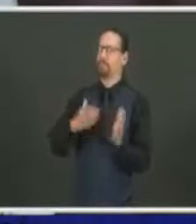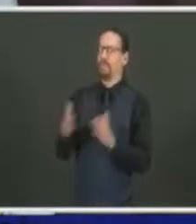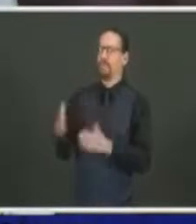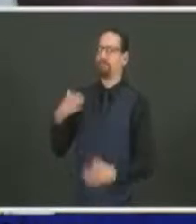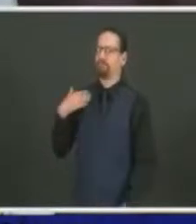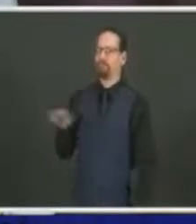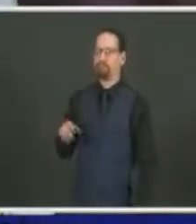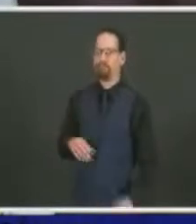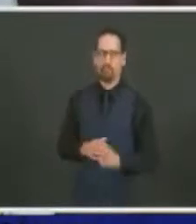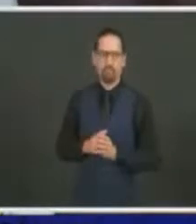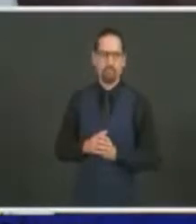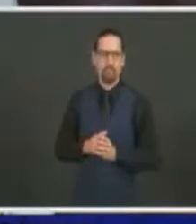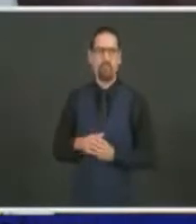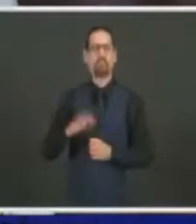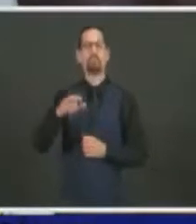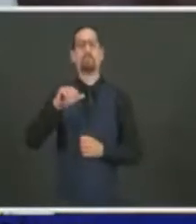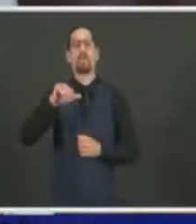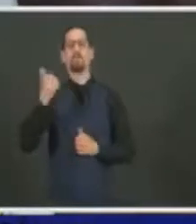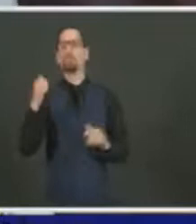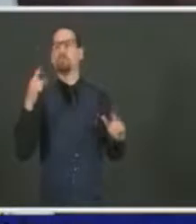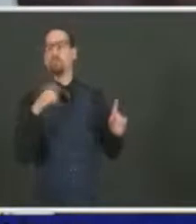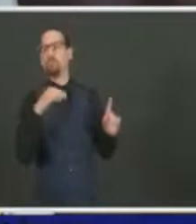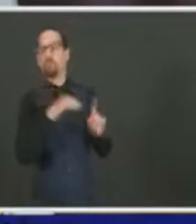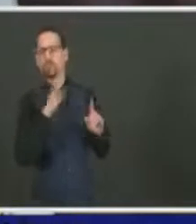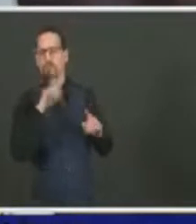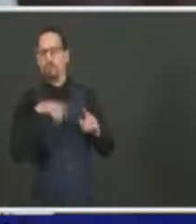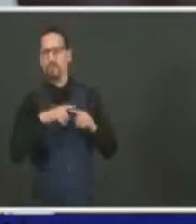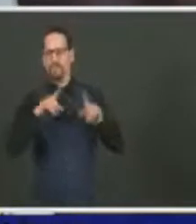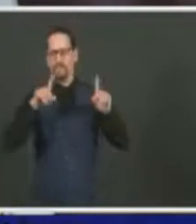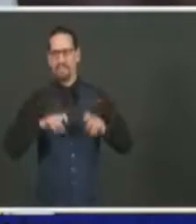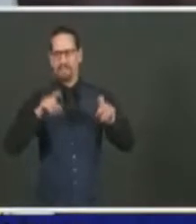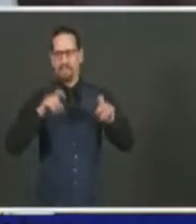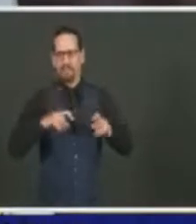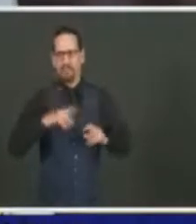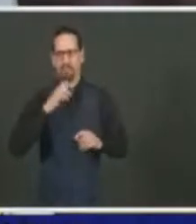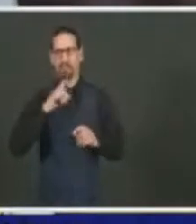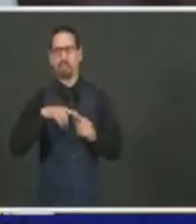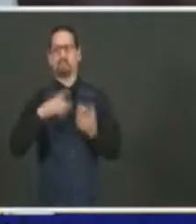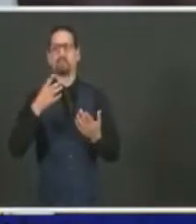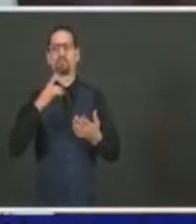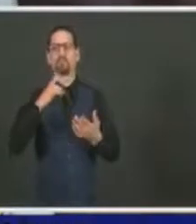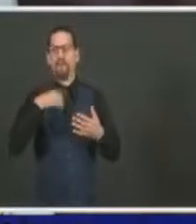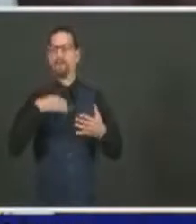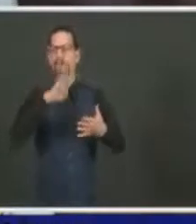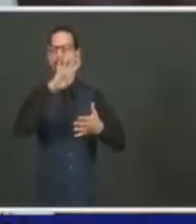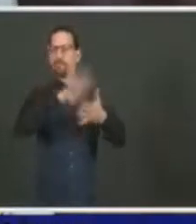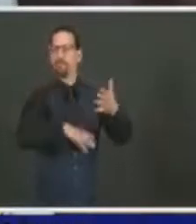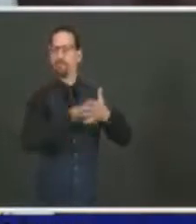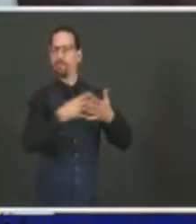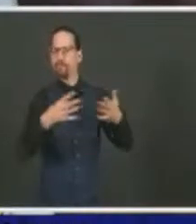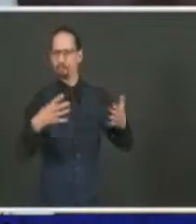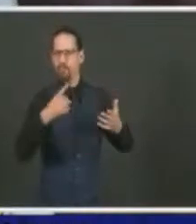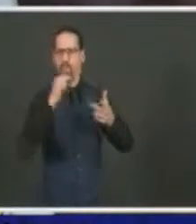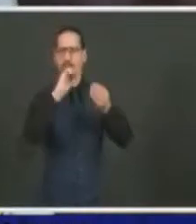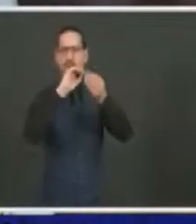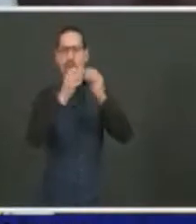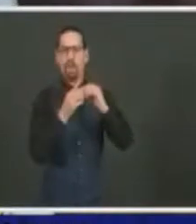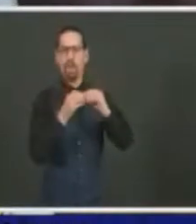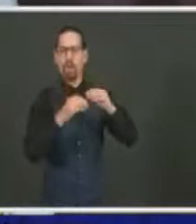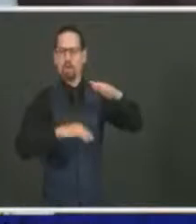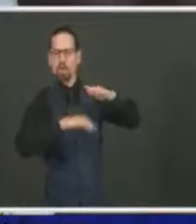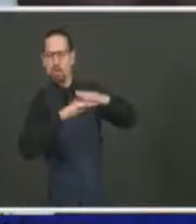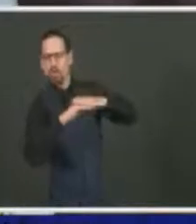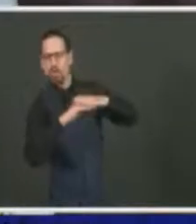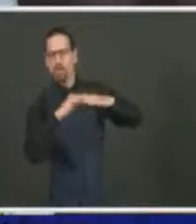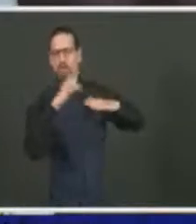Governor, you mentioned you're going to add a fifth metric on test numbers. What number threshold? And if you don't know yet, what are you